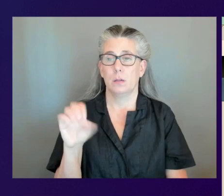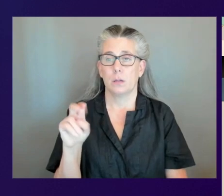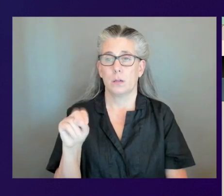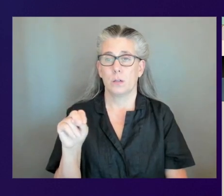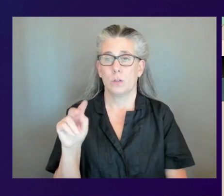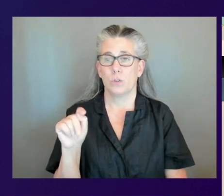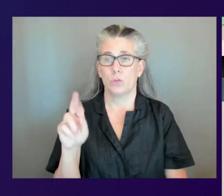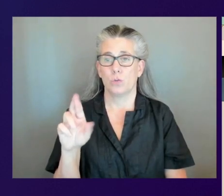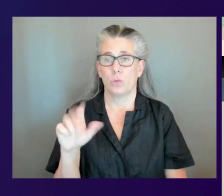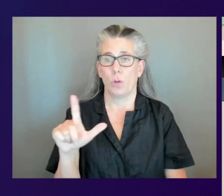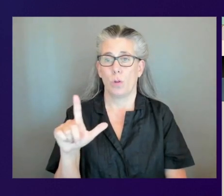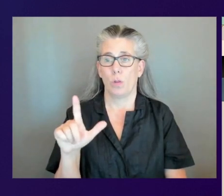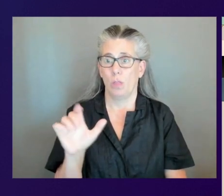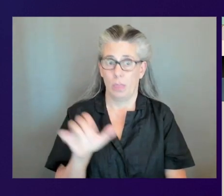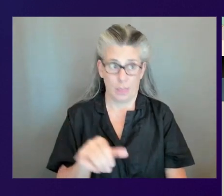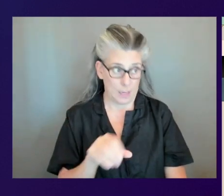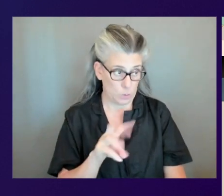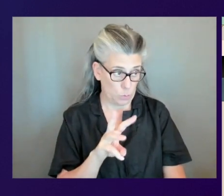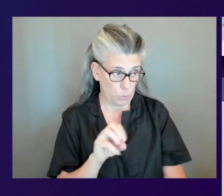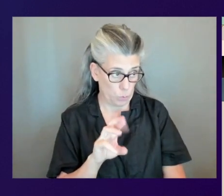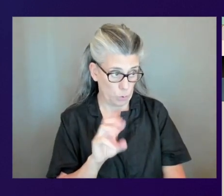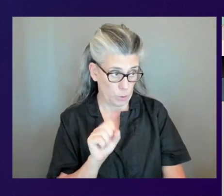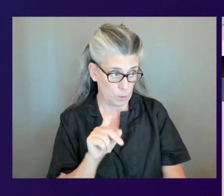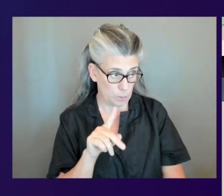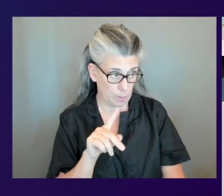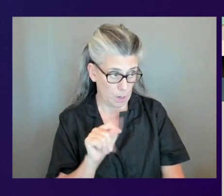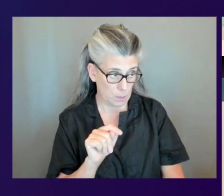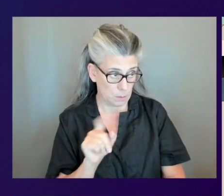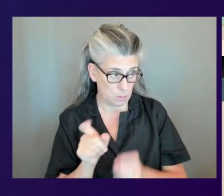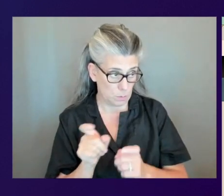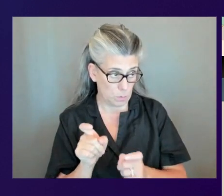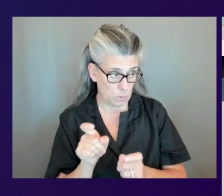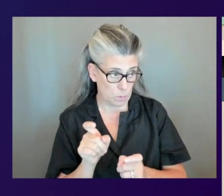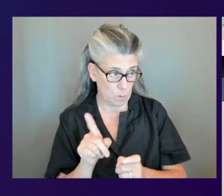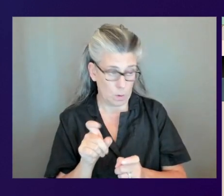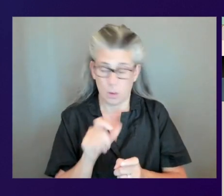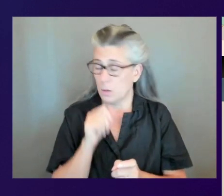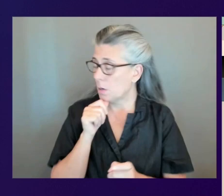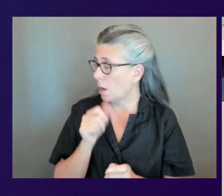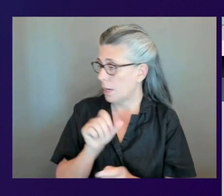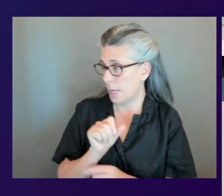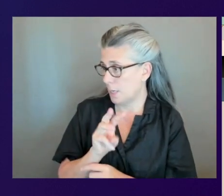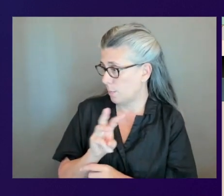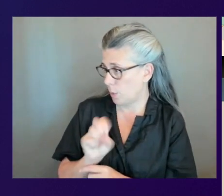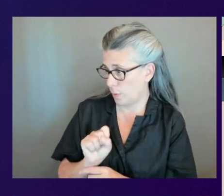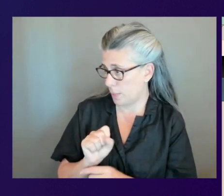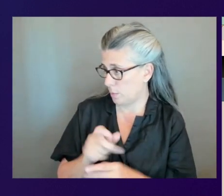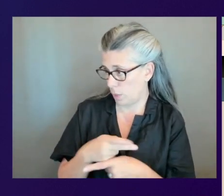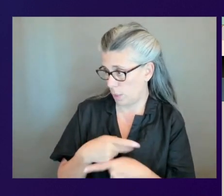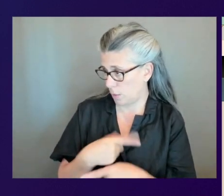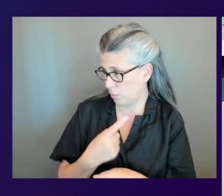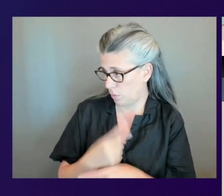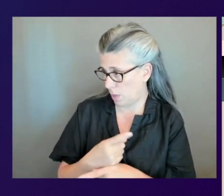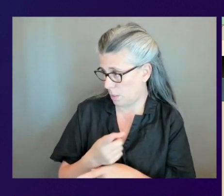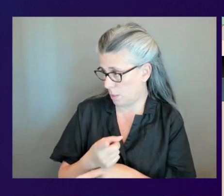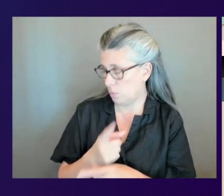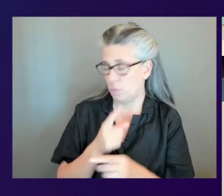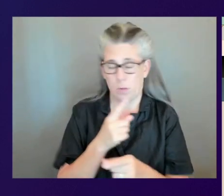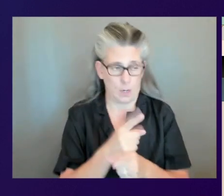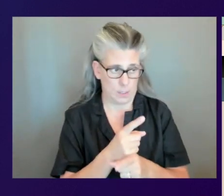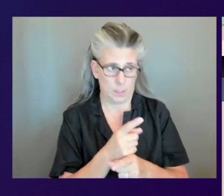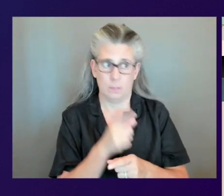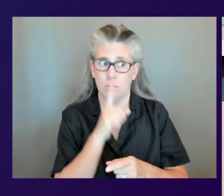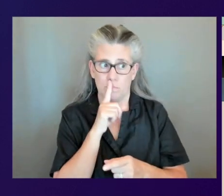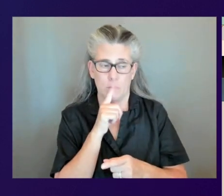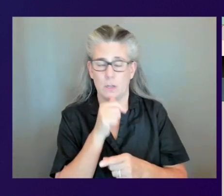call it Workspot, Workspot Control. right? This is specifically not AWS product. This is a separate company. correct. Totally separate company. We